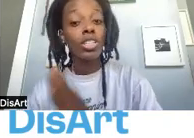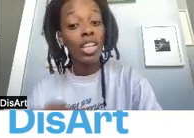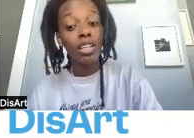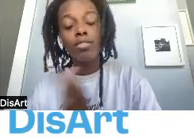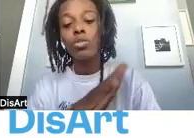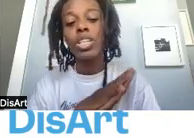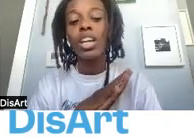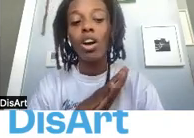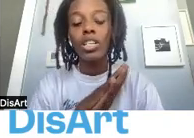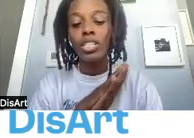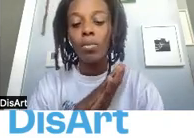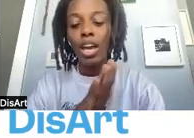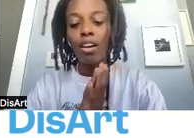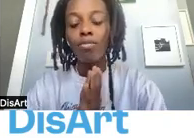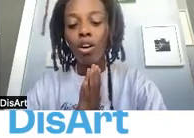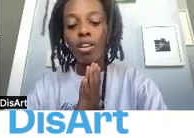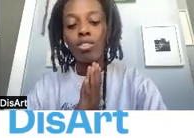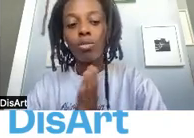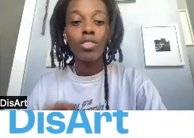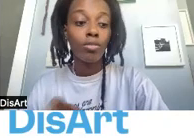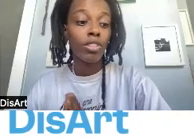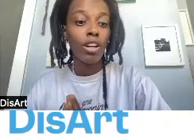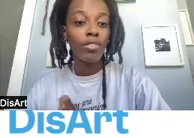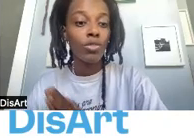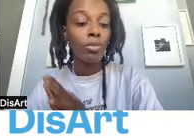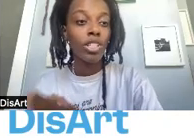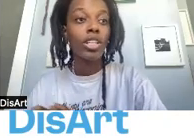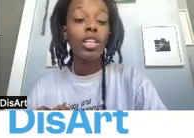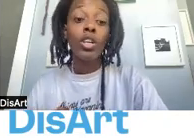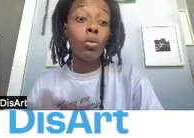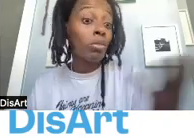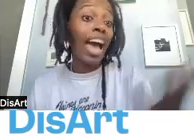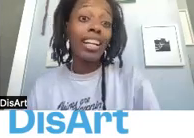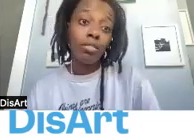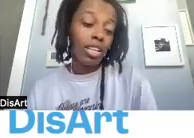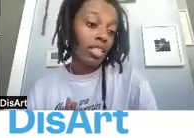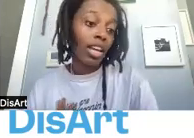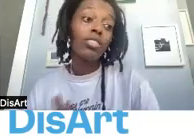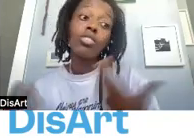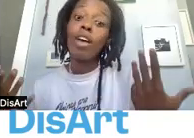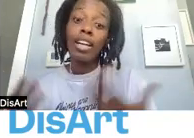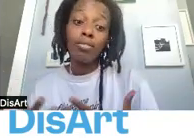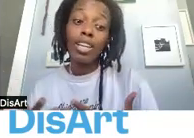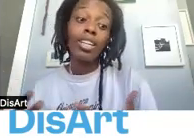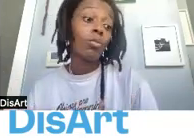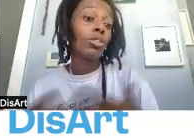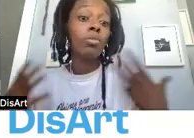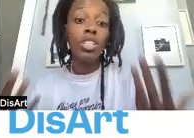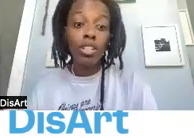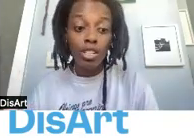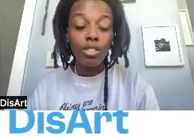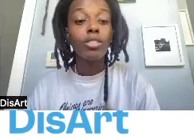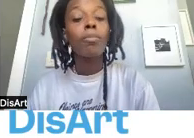with, which are 10 of the 28 artists that we have on the roster for the Art of Disruption, will be activating the site. So activating it